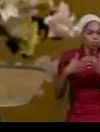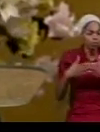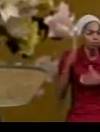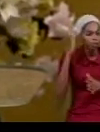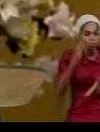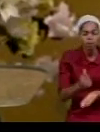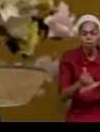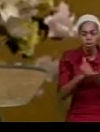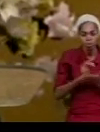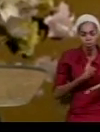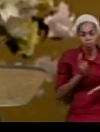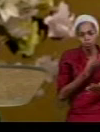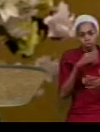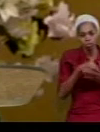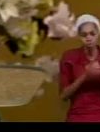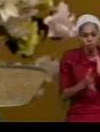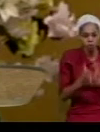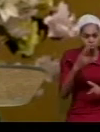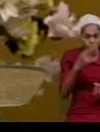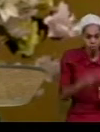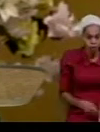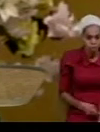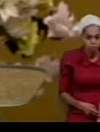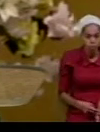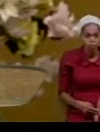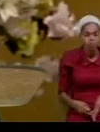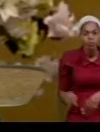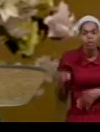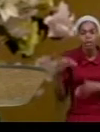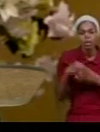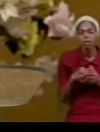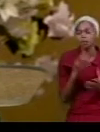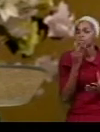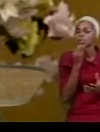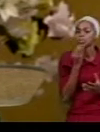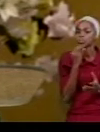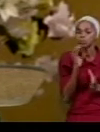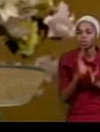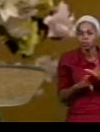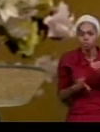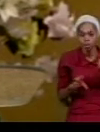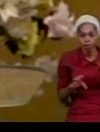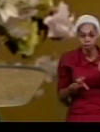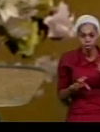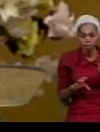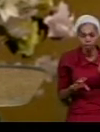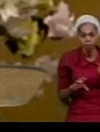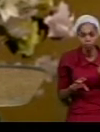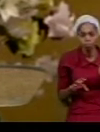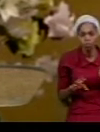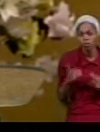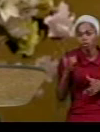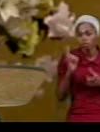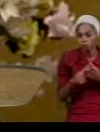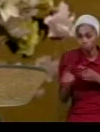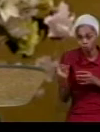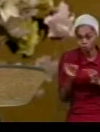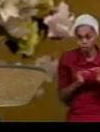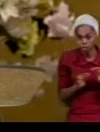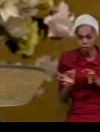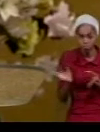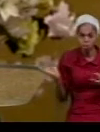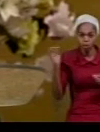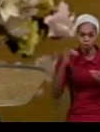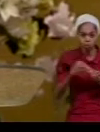Jesus Christ. In the book of Hebrews chapter 10, just to further explain to us,